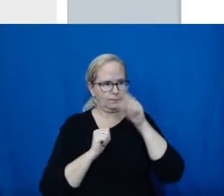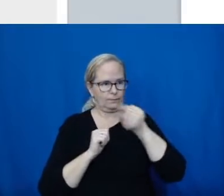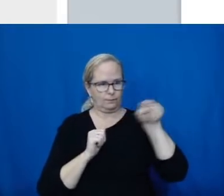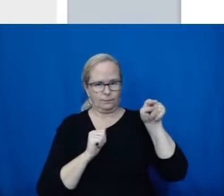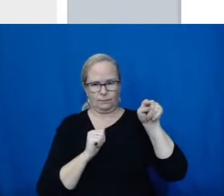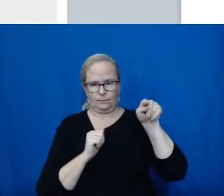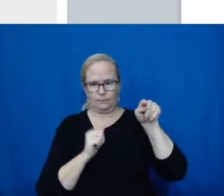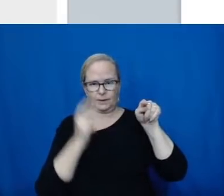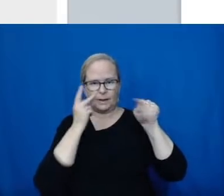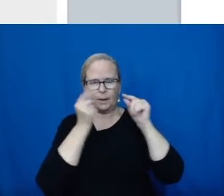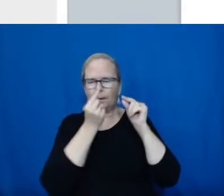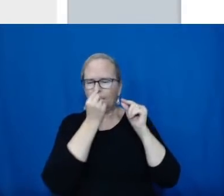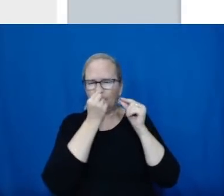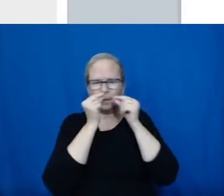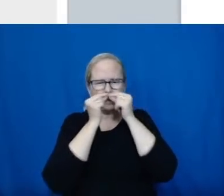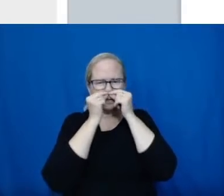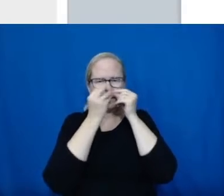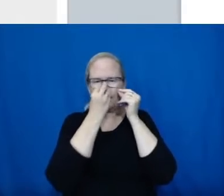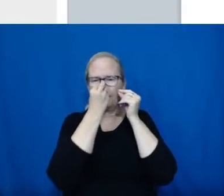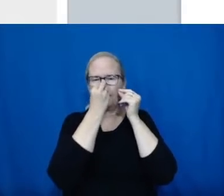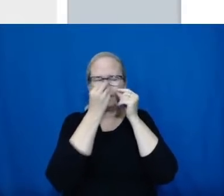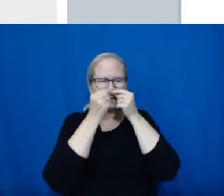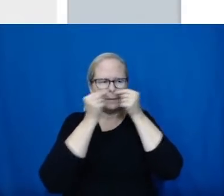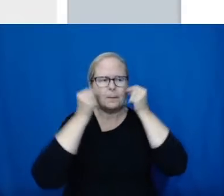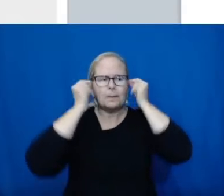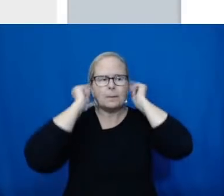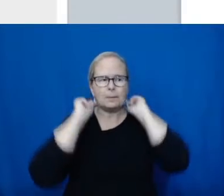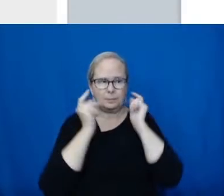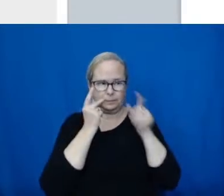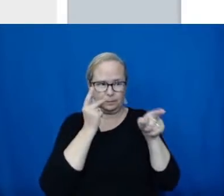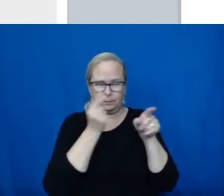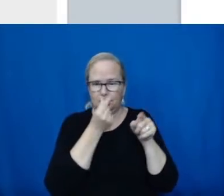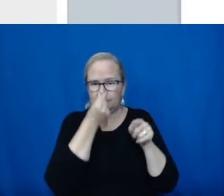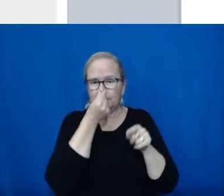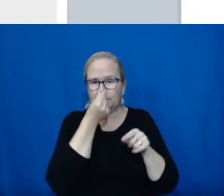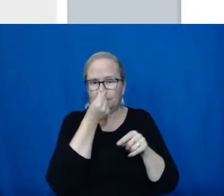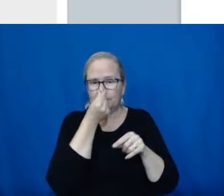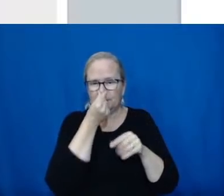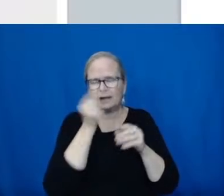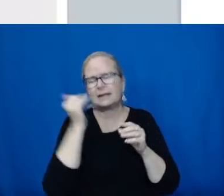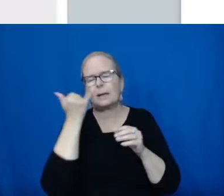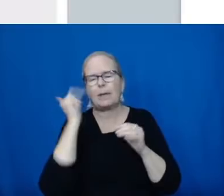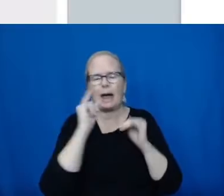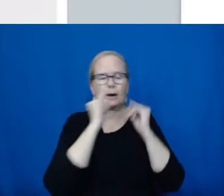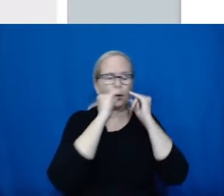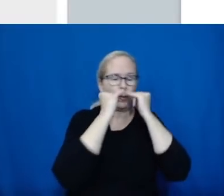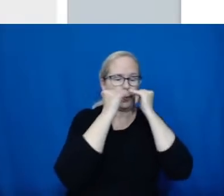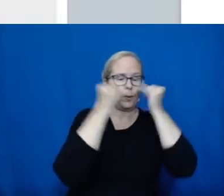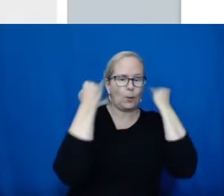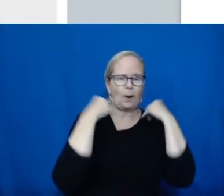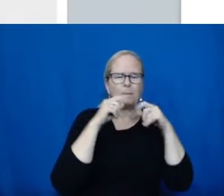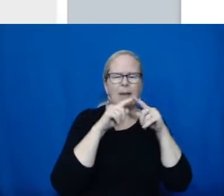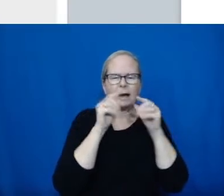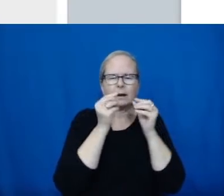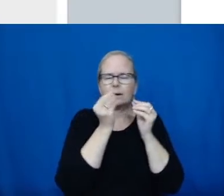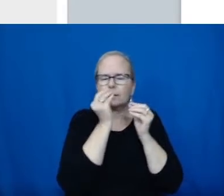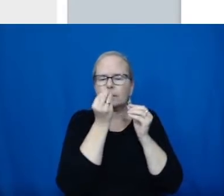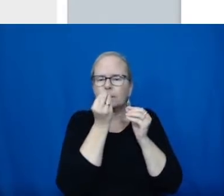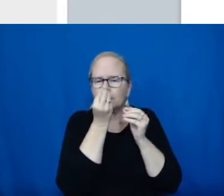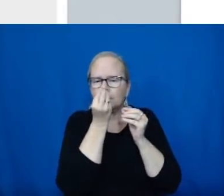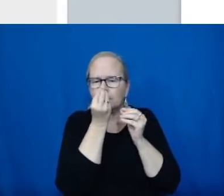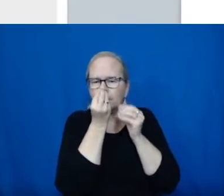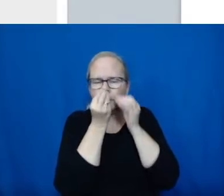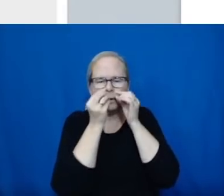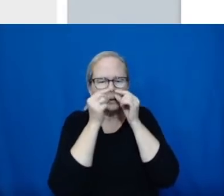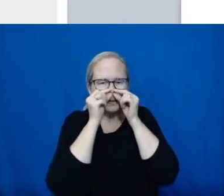nose. And I'm covering over the picture of the OptiFlow because it's on my next slide. But I